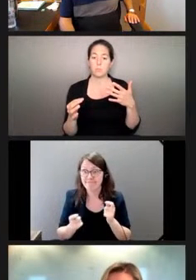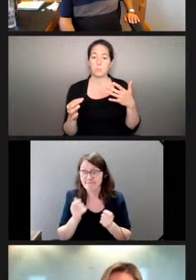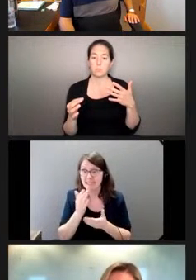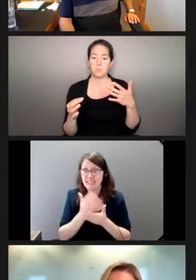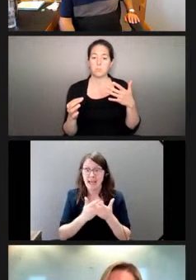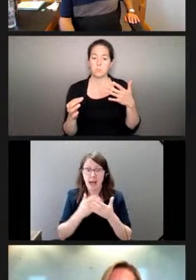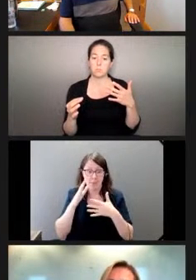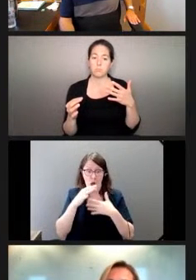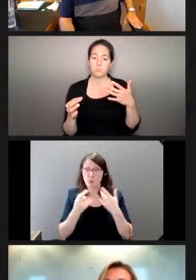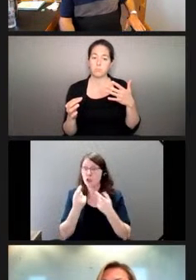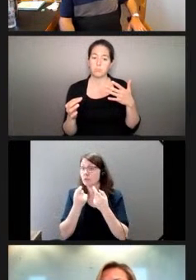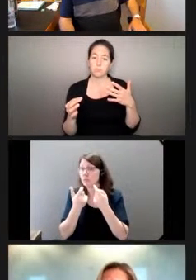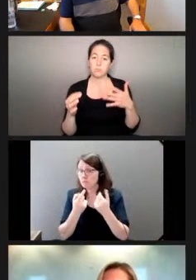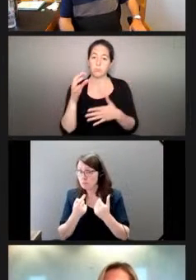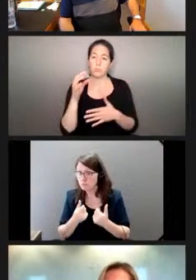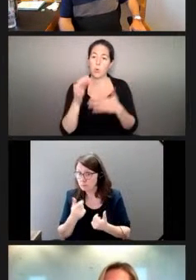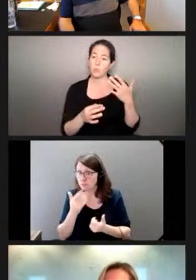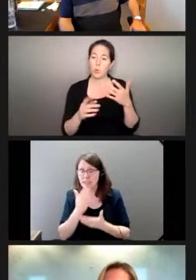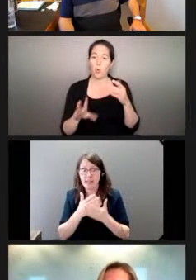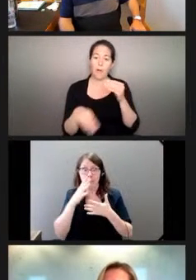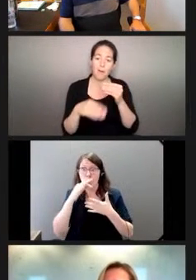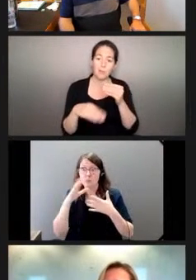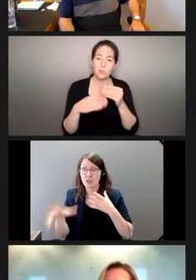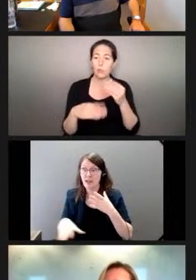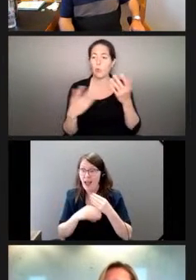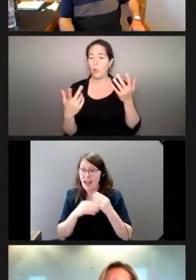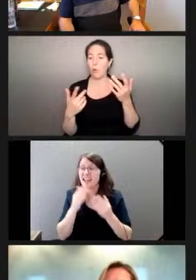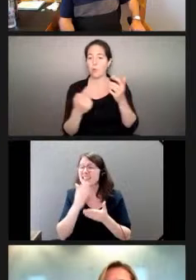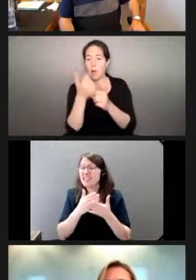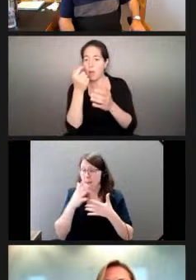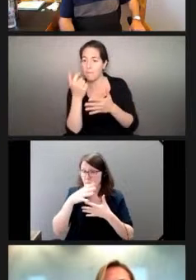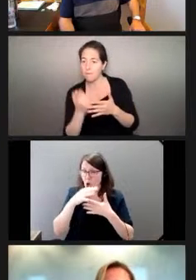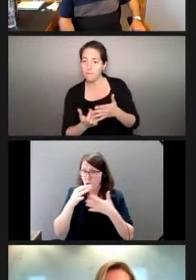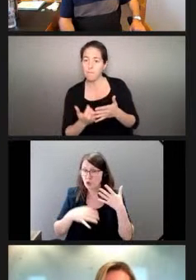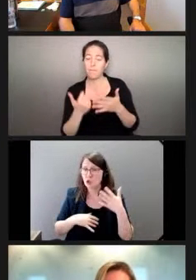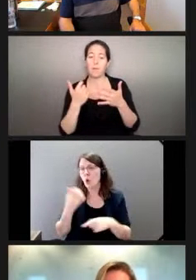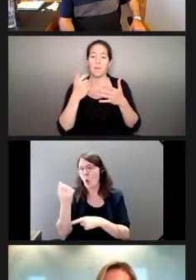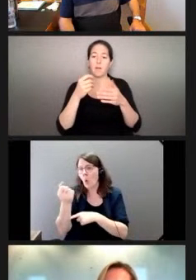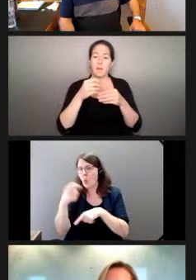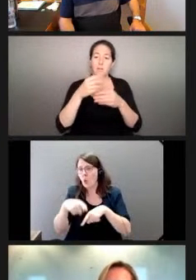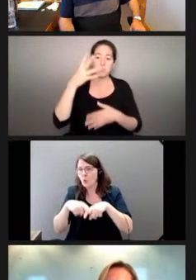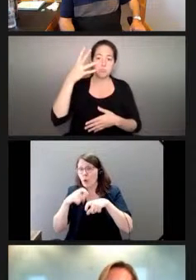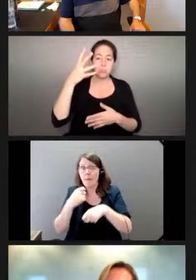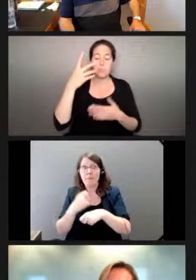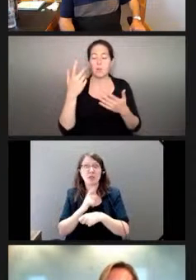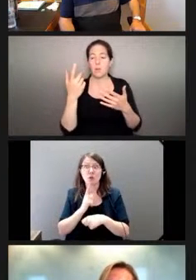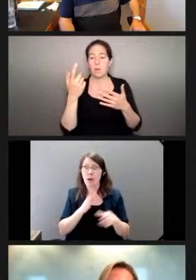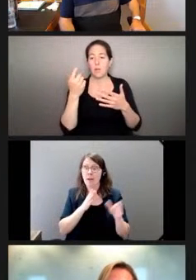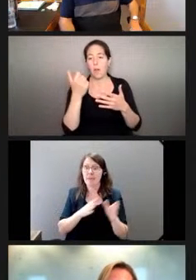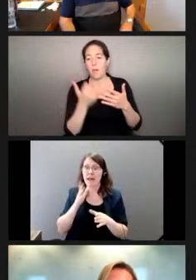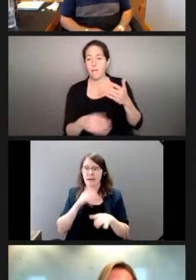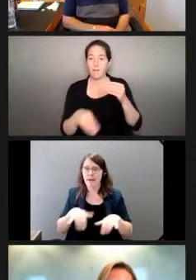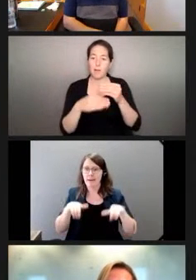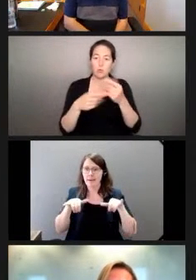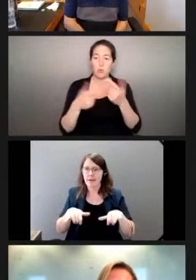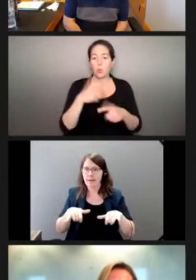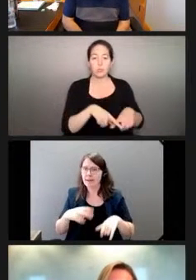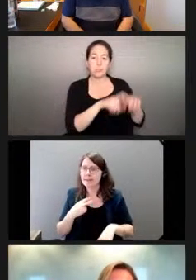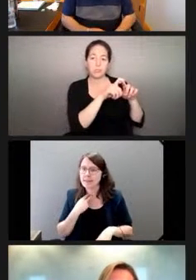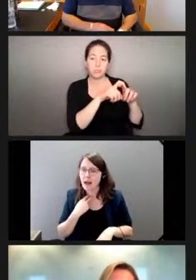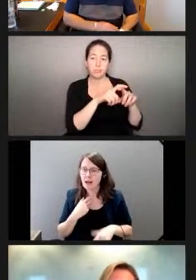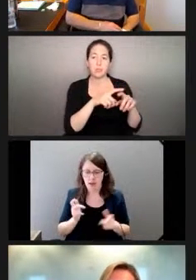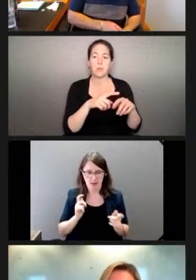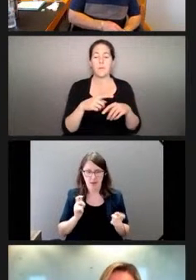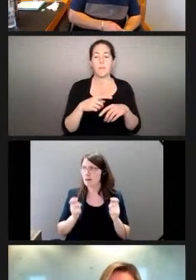may be removed, and some might be put on hold as well in order to keep the plan adaptable and to ensure that it's meeting the